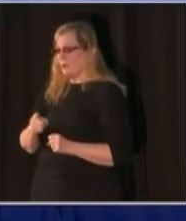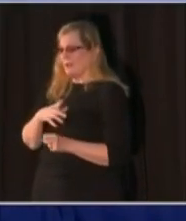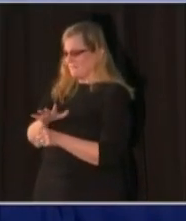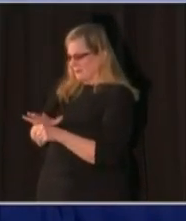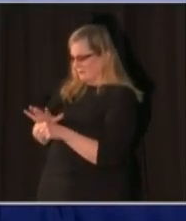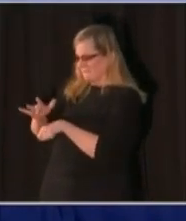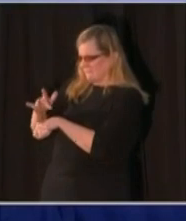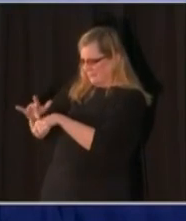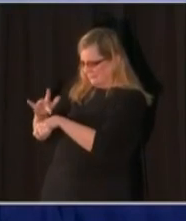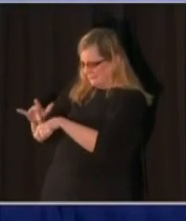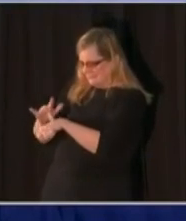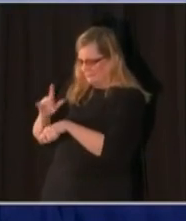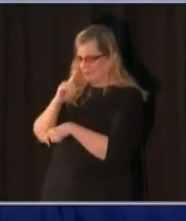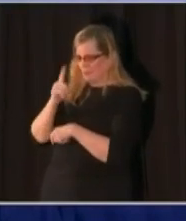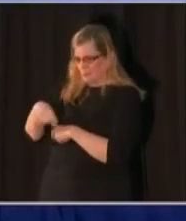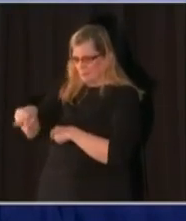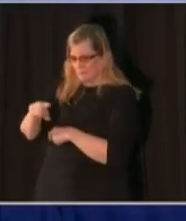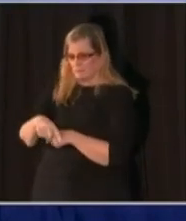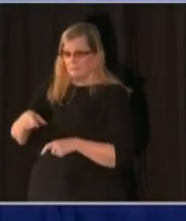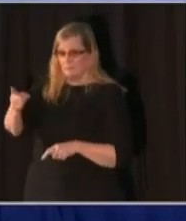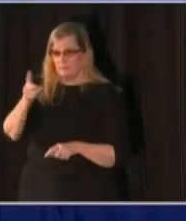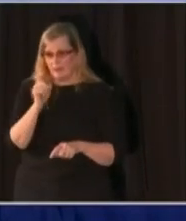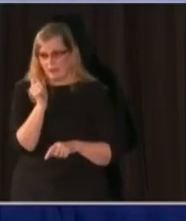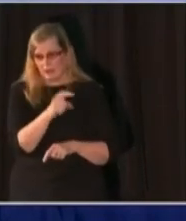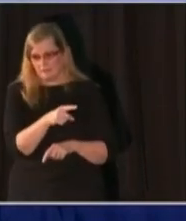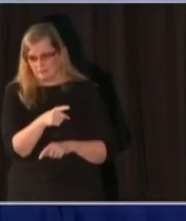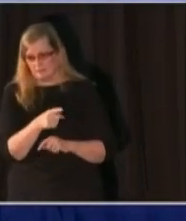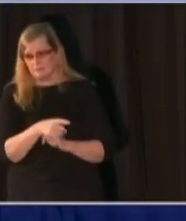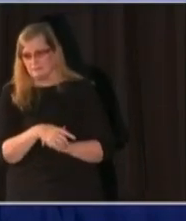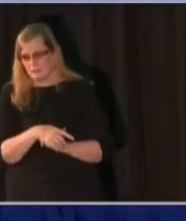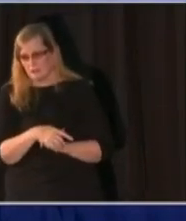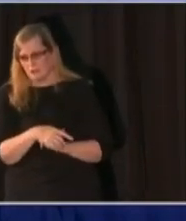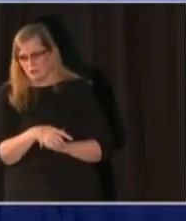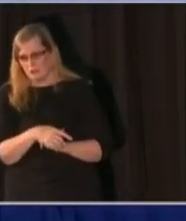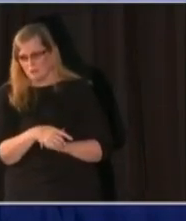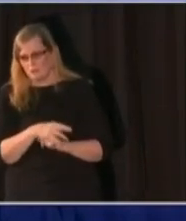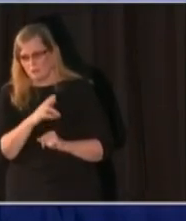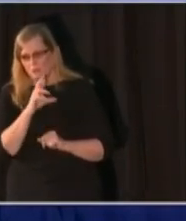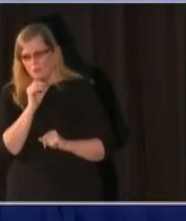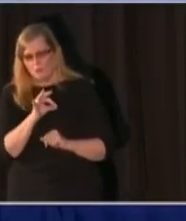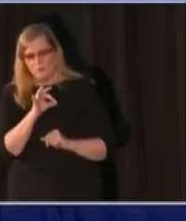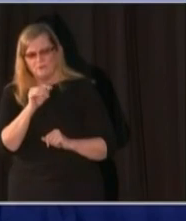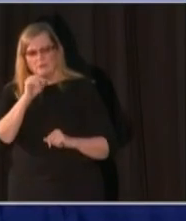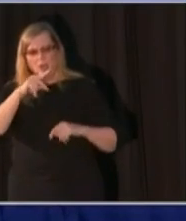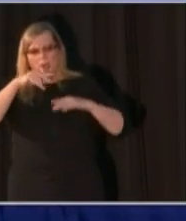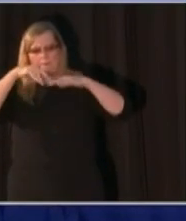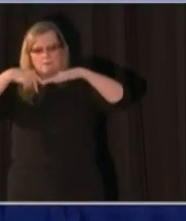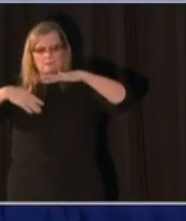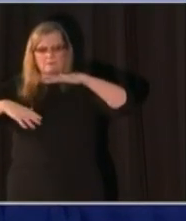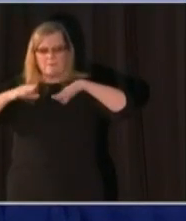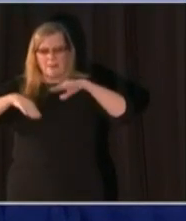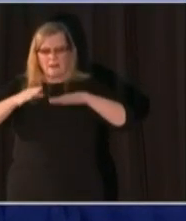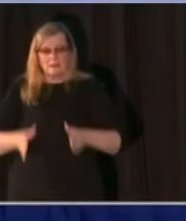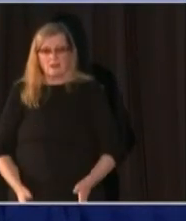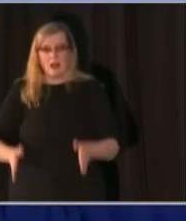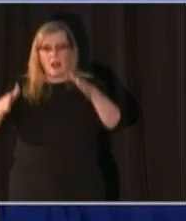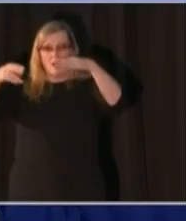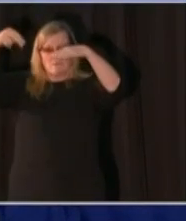we're doing here. And can I ask for some clarification on the rooftop? Is this for condos and buildings and common